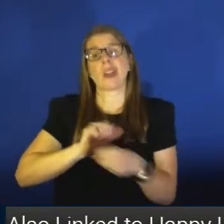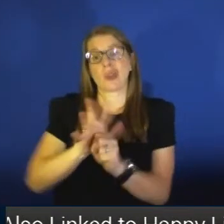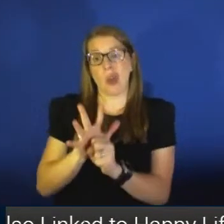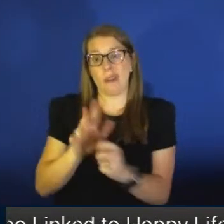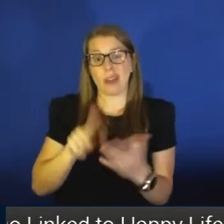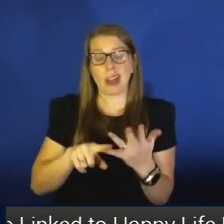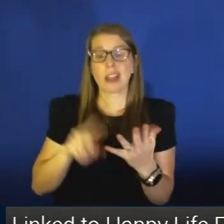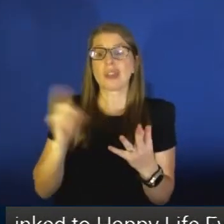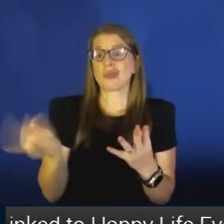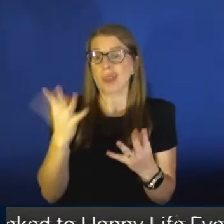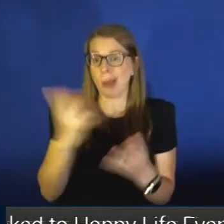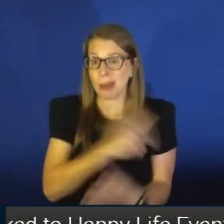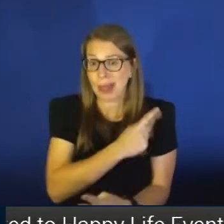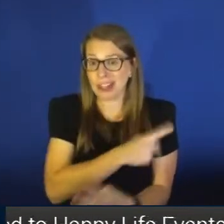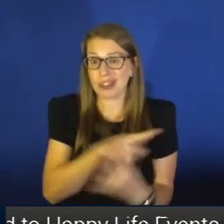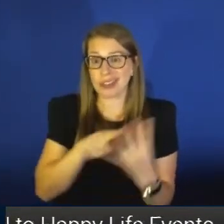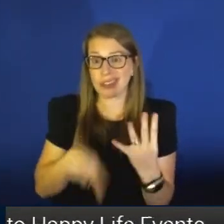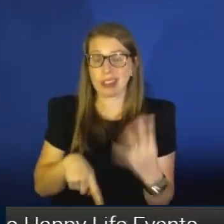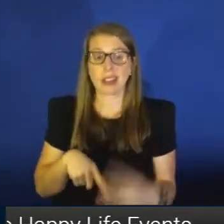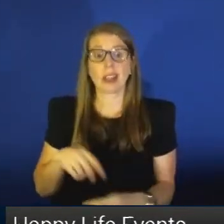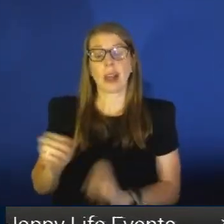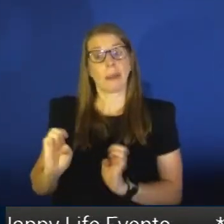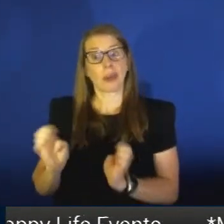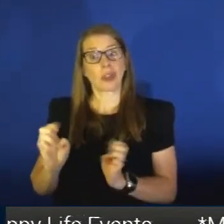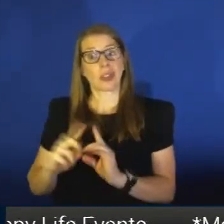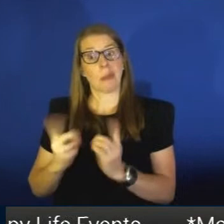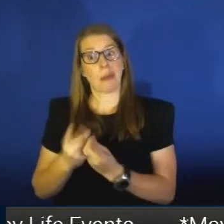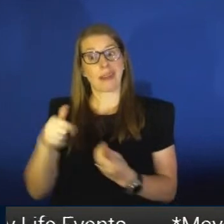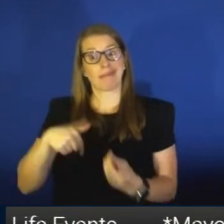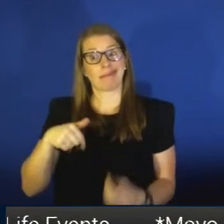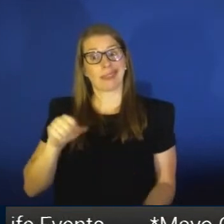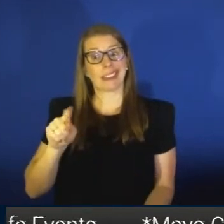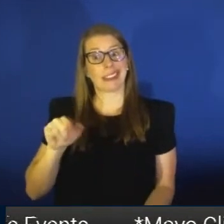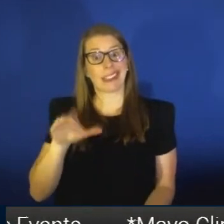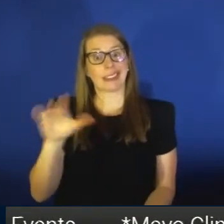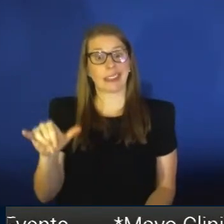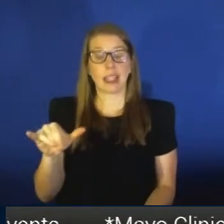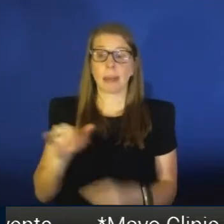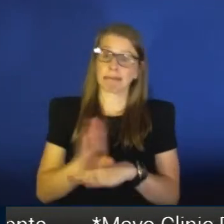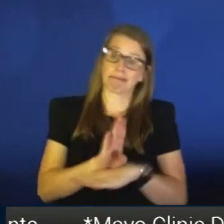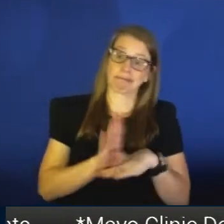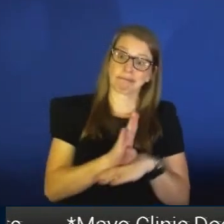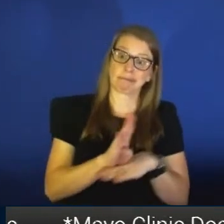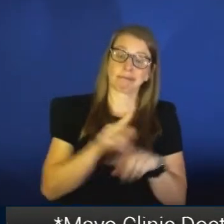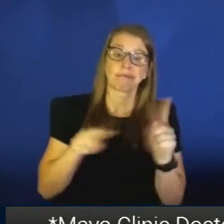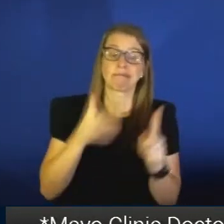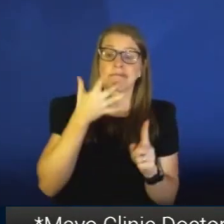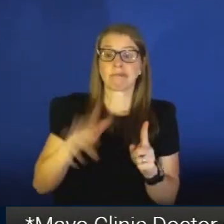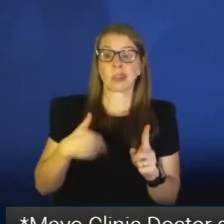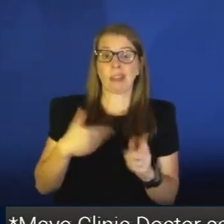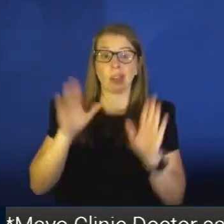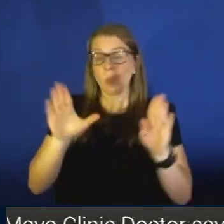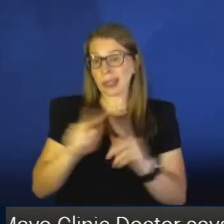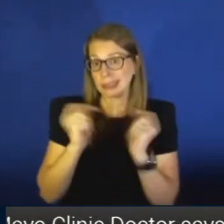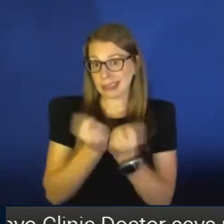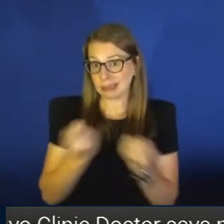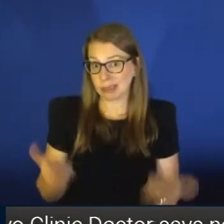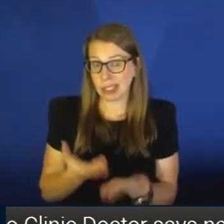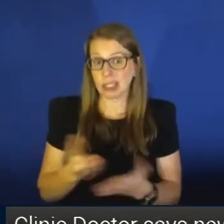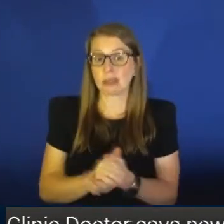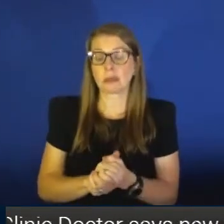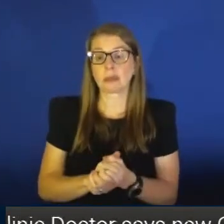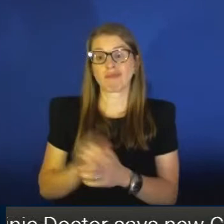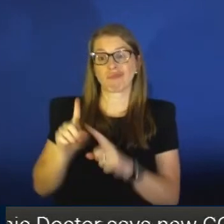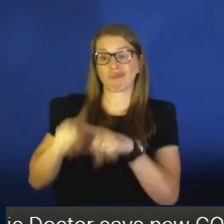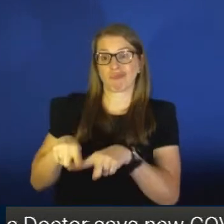well. Emergency department, this is Stacy. So it's been very busy, but luckily we have a great team here. We've been able to rely on each